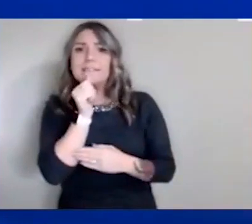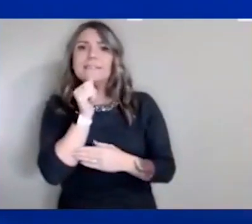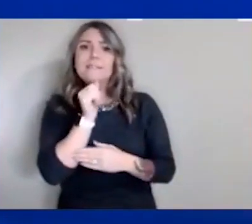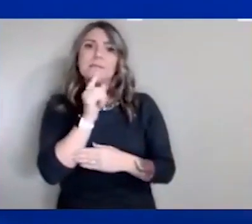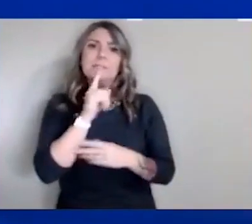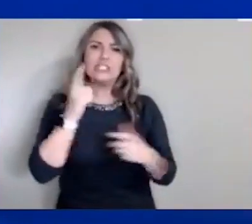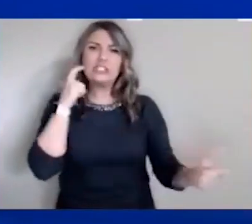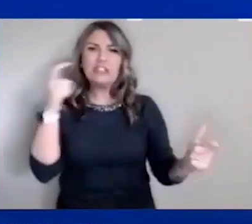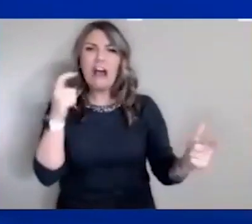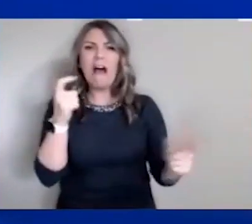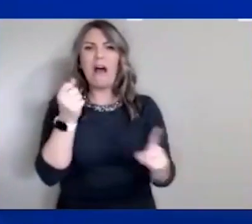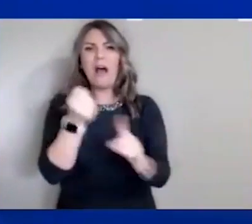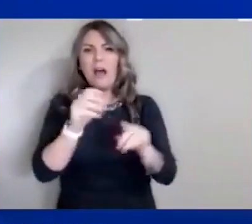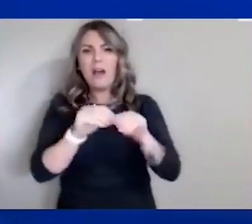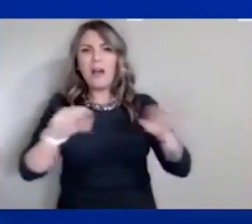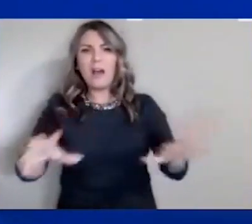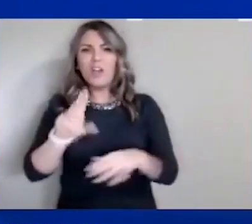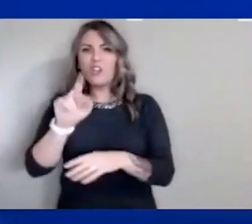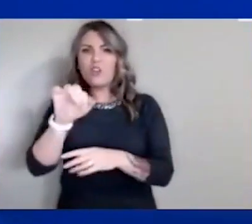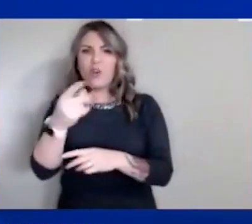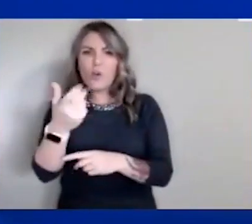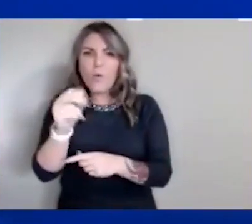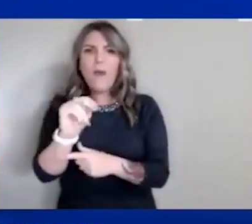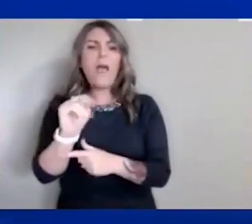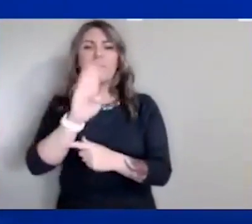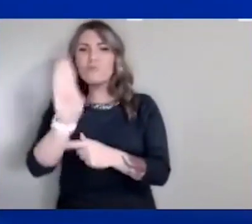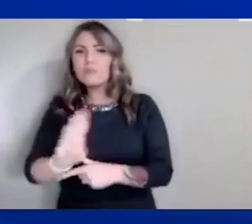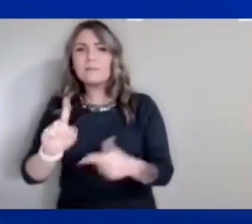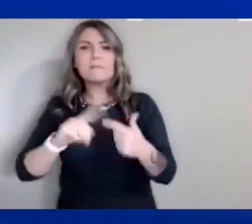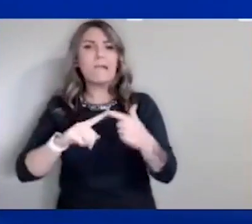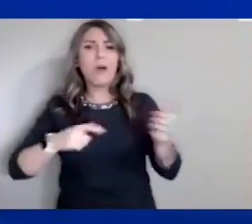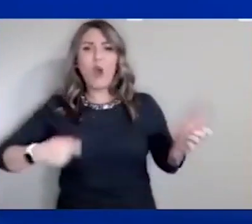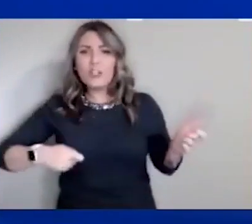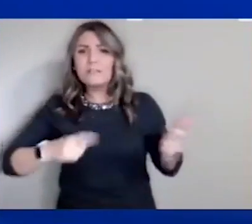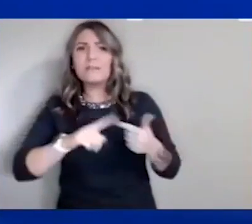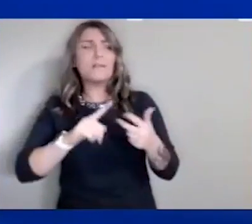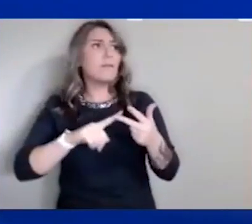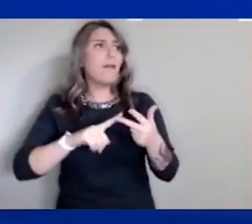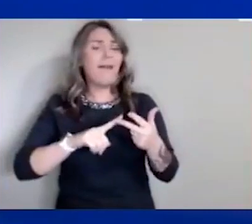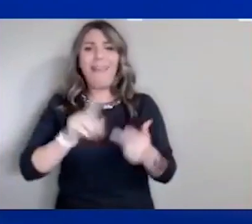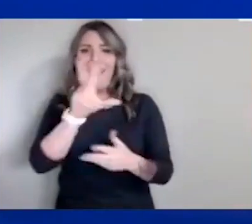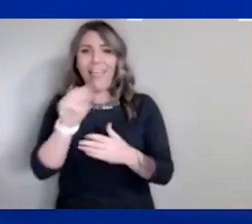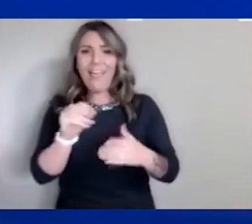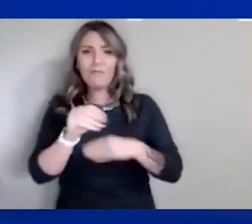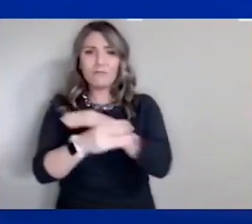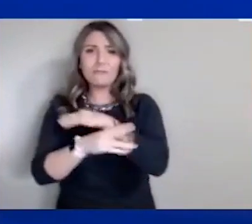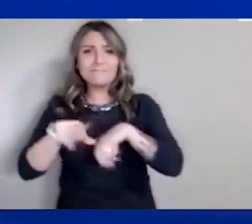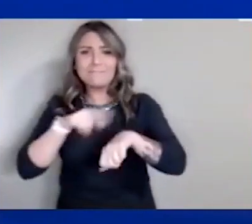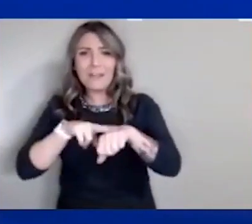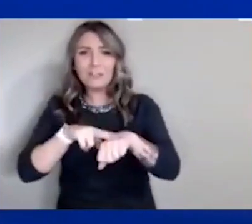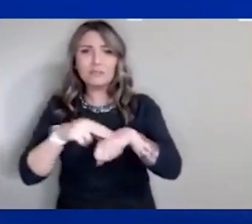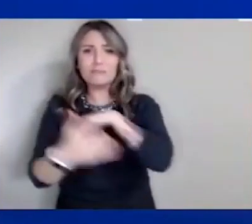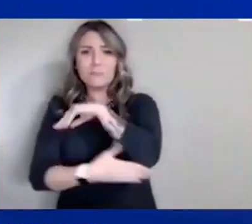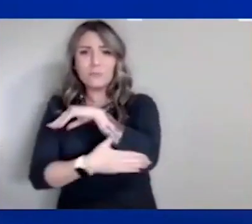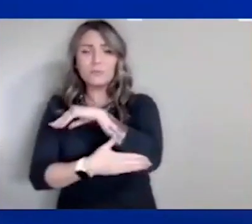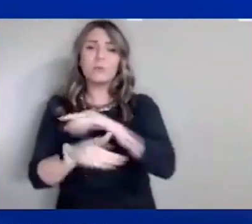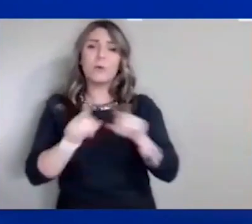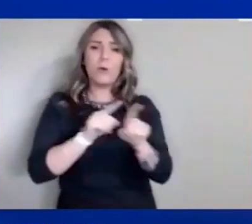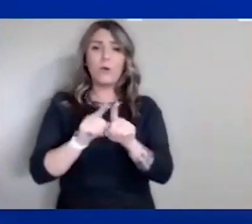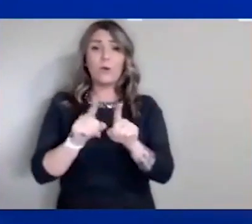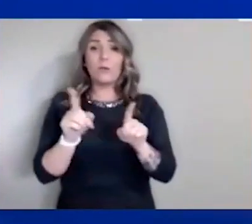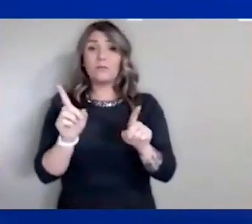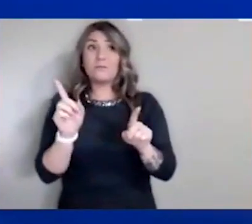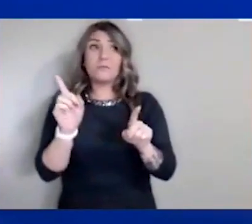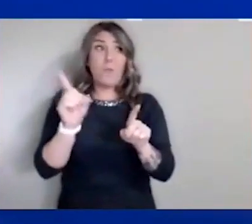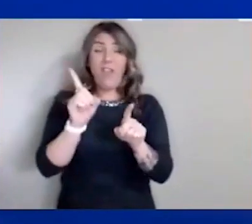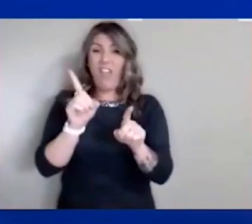Paraguay, Brazil, Argentina, as well as European nations, African nations. And what we know is areas where there's not the right